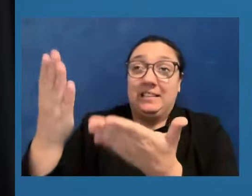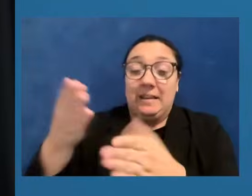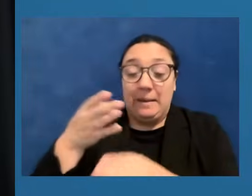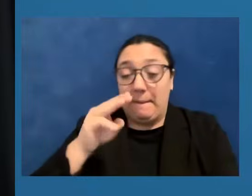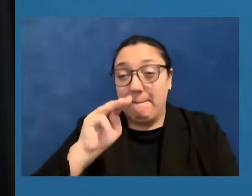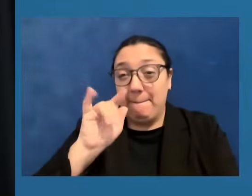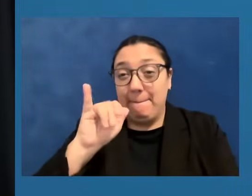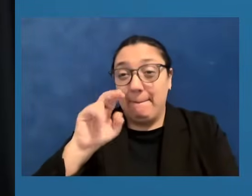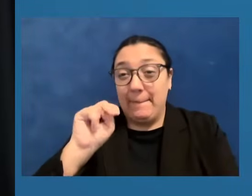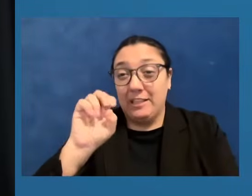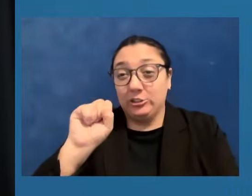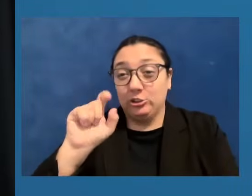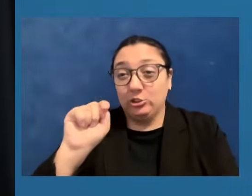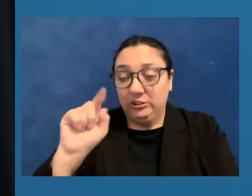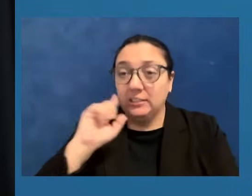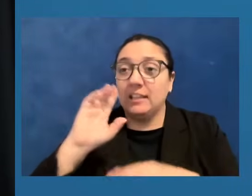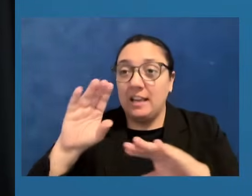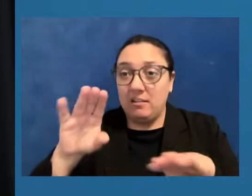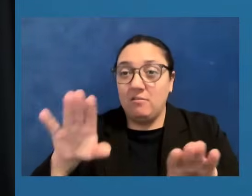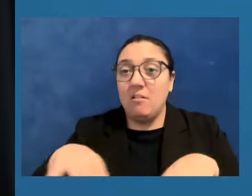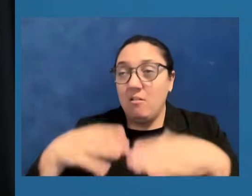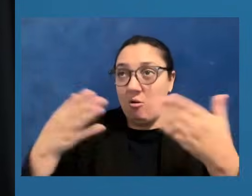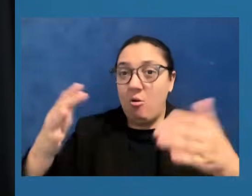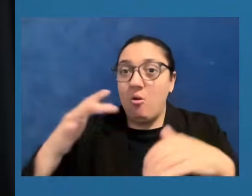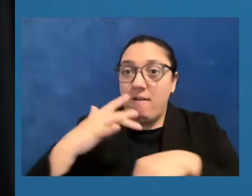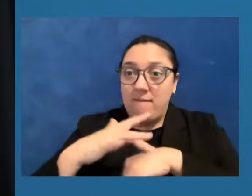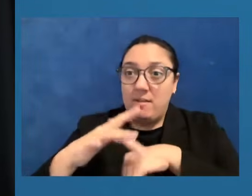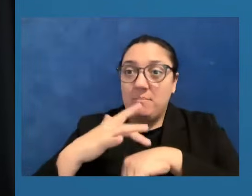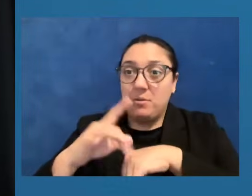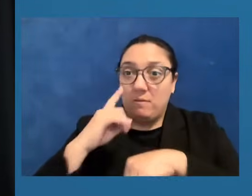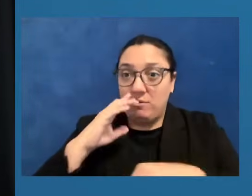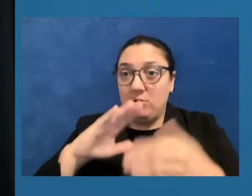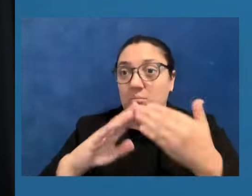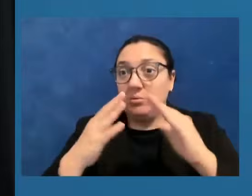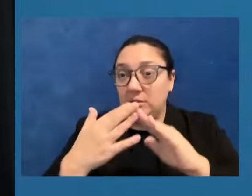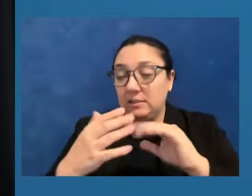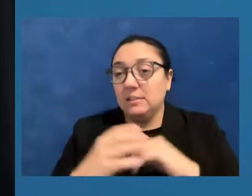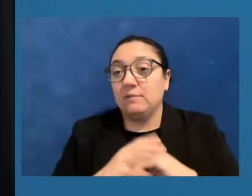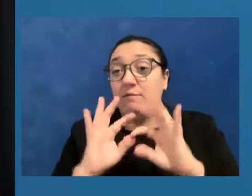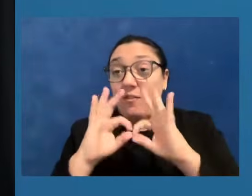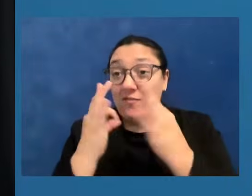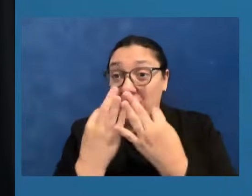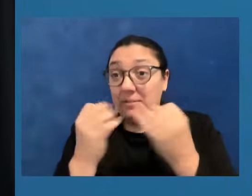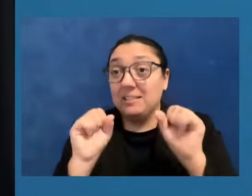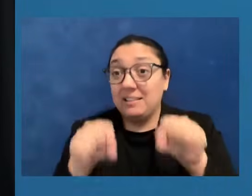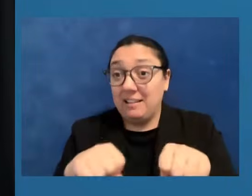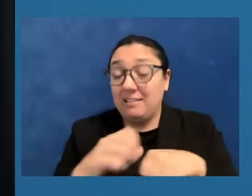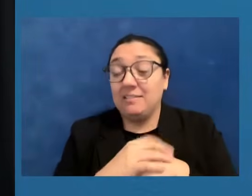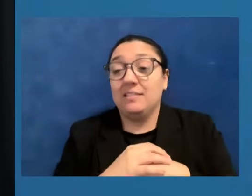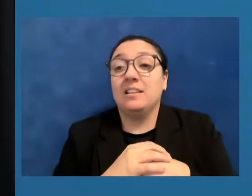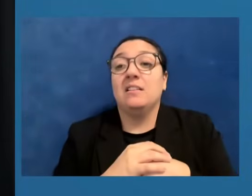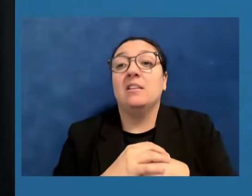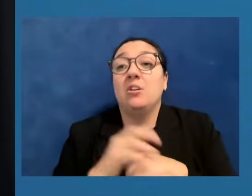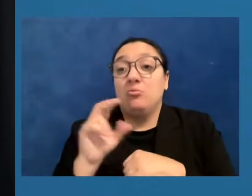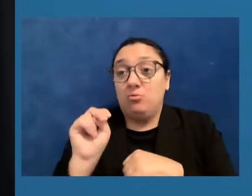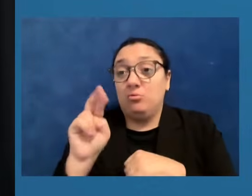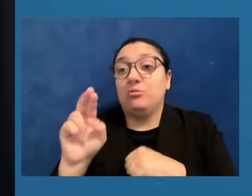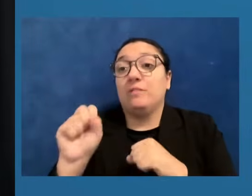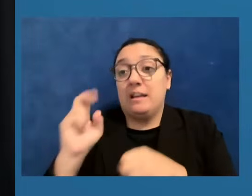to families to close that generational wealth gap, expanding opportunities for people to call New Rochelle